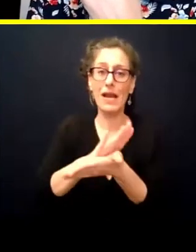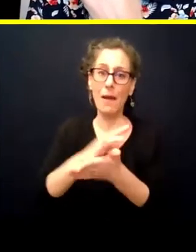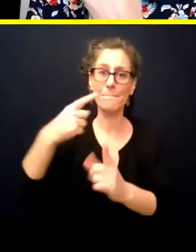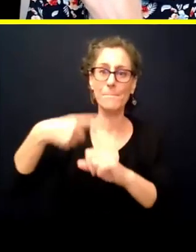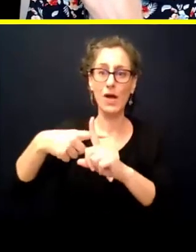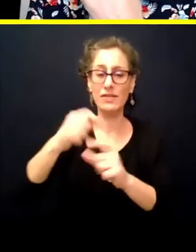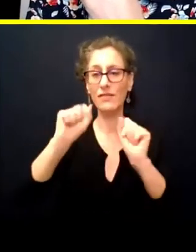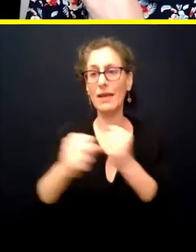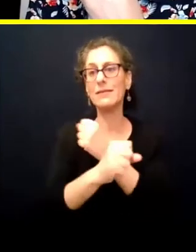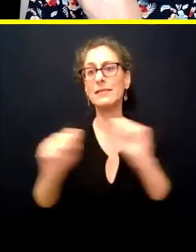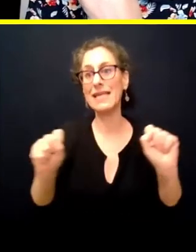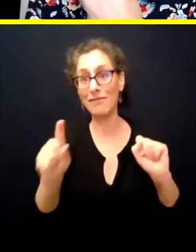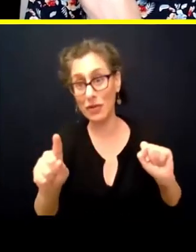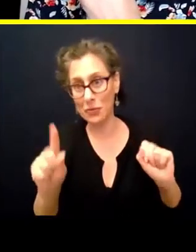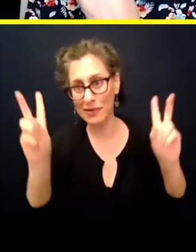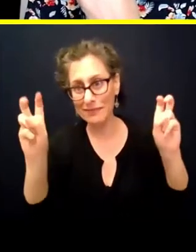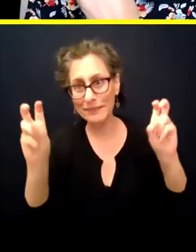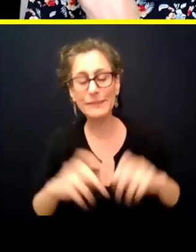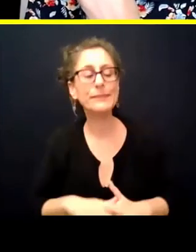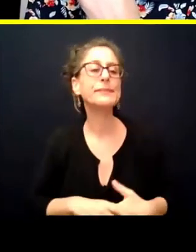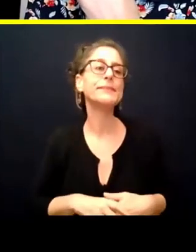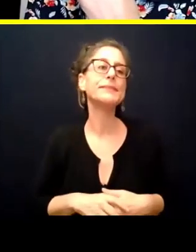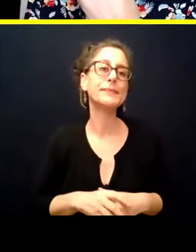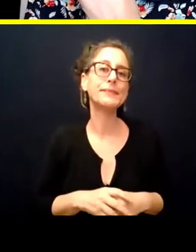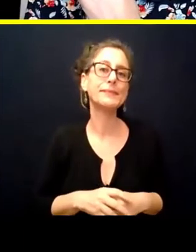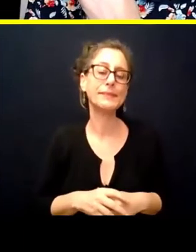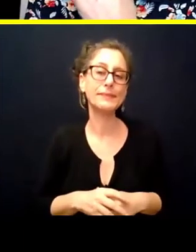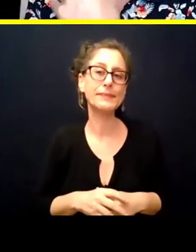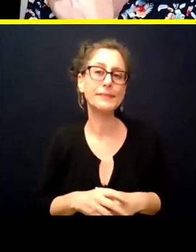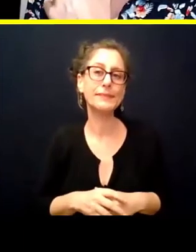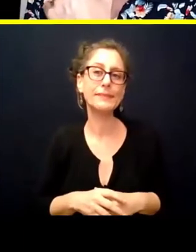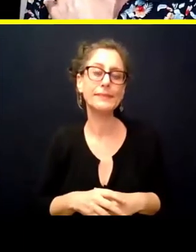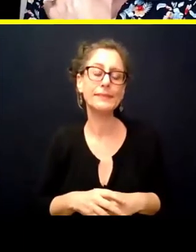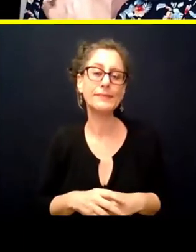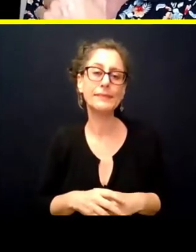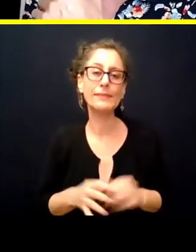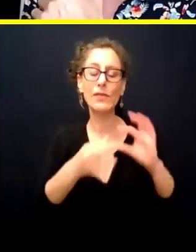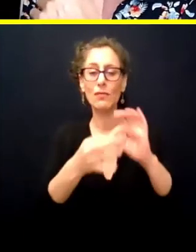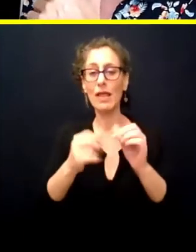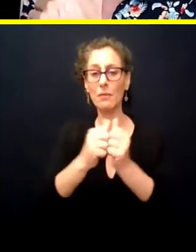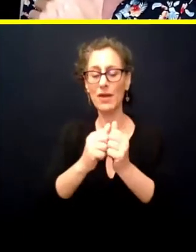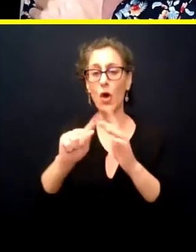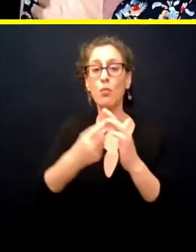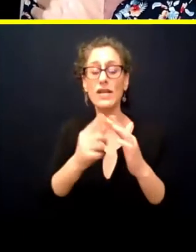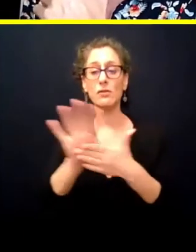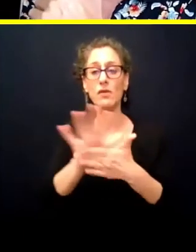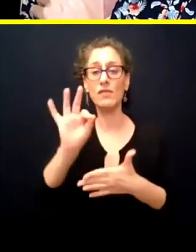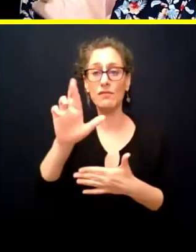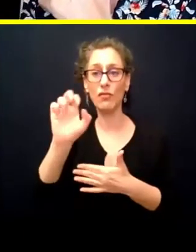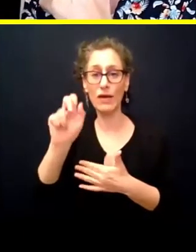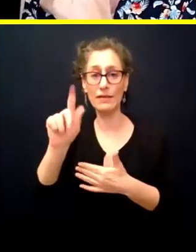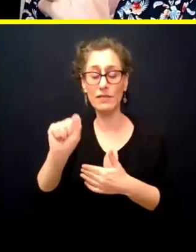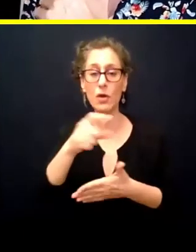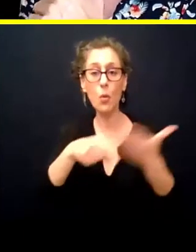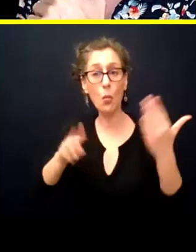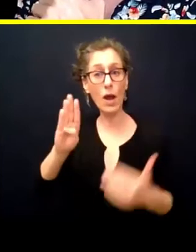And I think that, what to go back to the original Freaks for a moment, I think what Browning did,